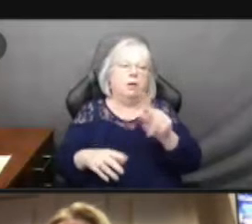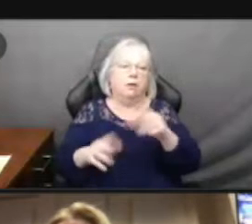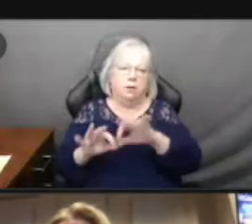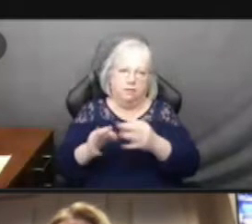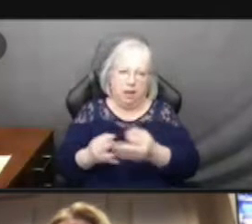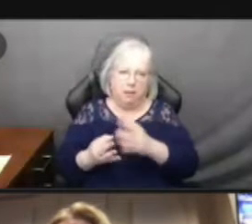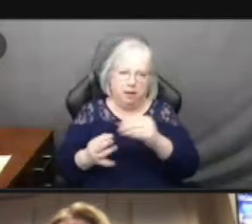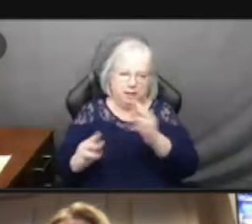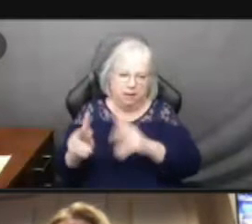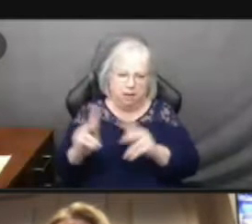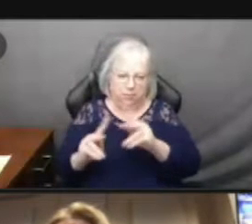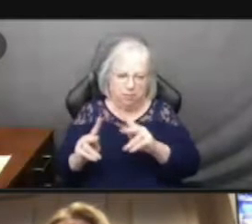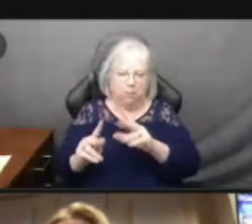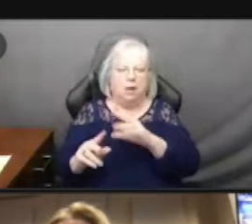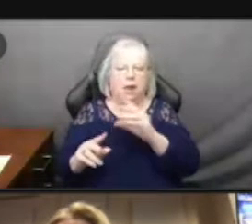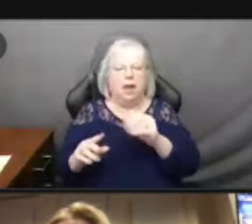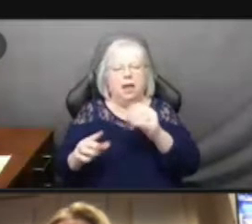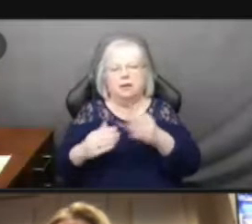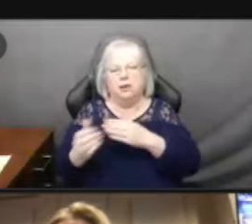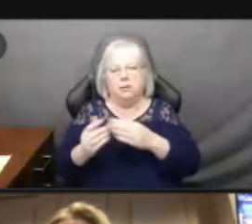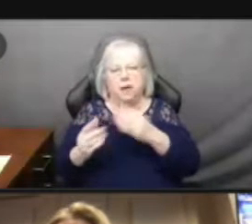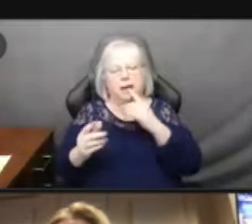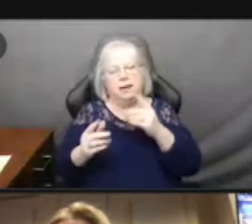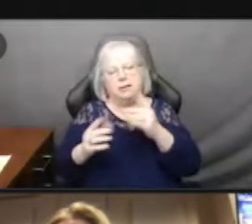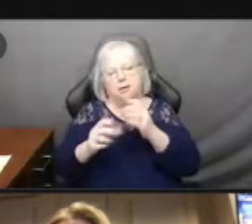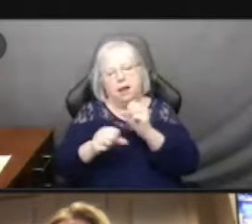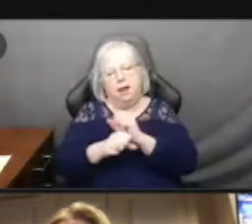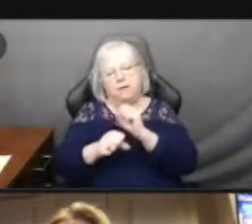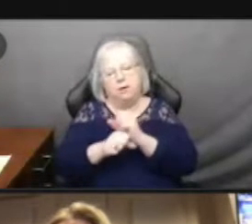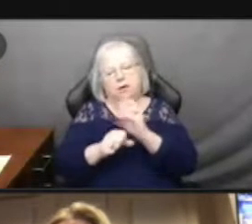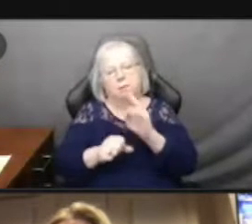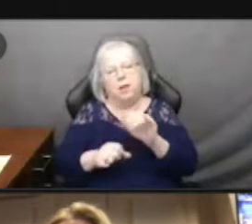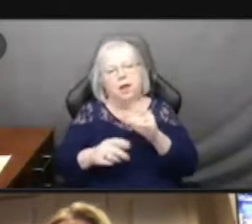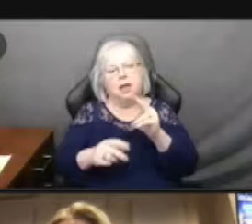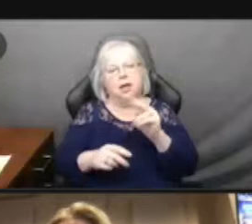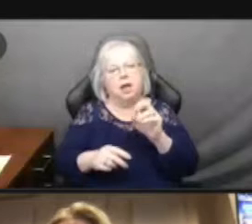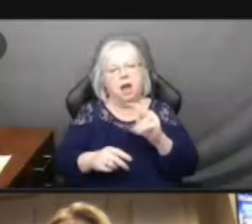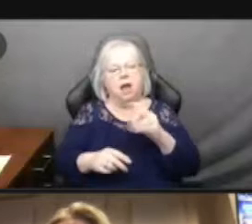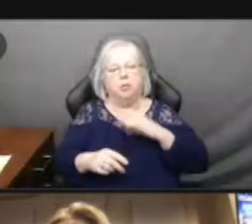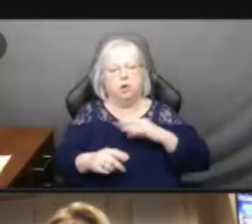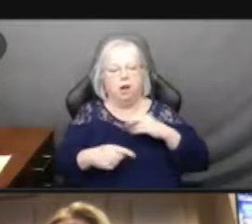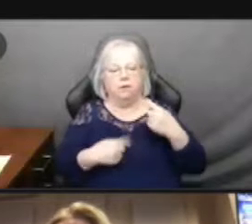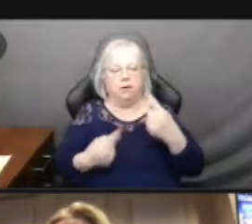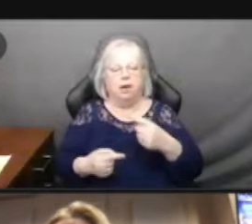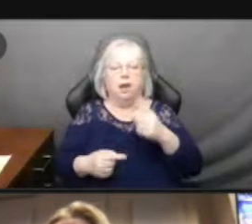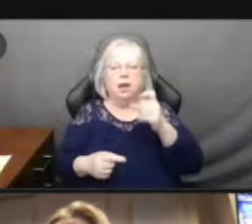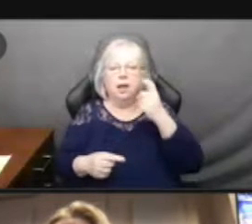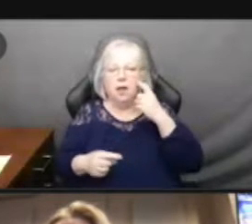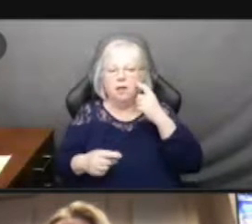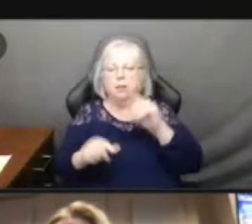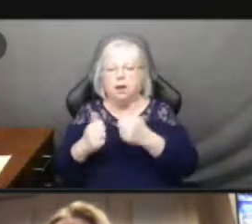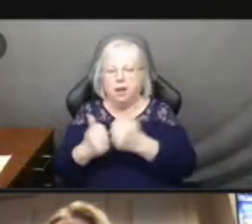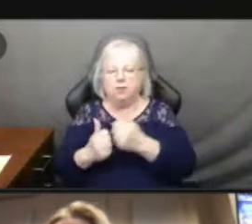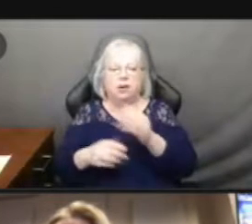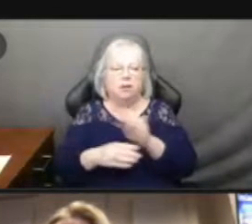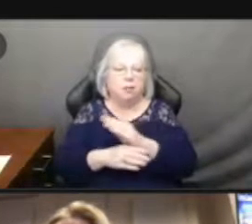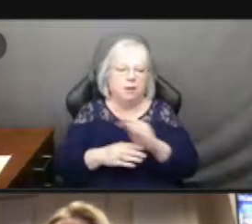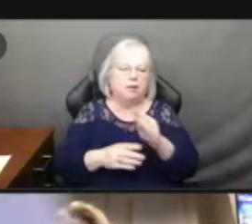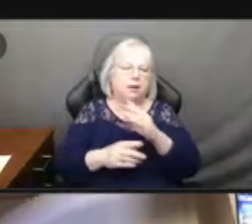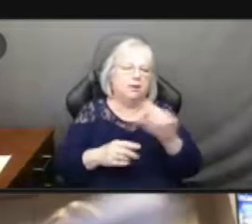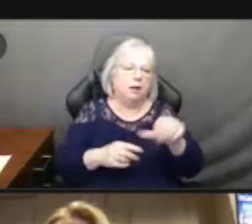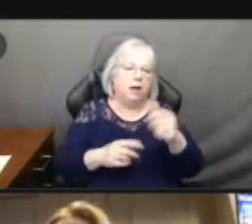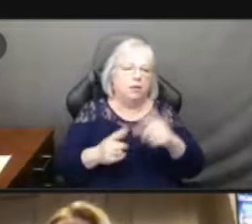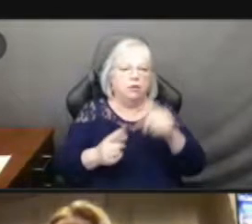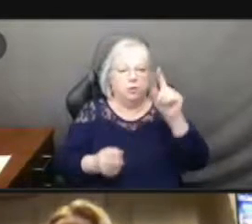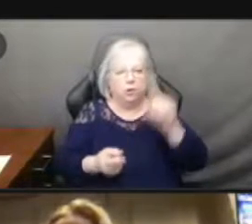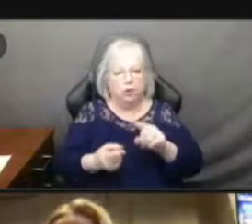and despite dedicated efforts over the last decade by nonprofits, government agencies, businesses, and other organizations to reduce the number of